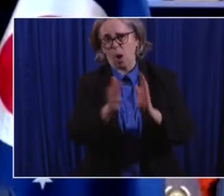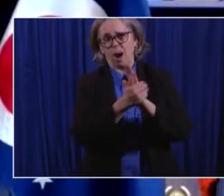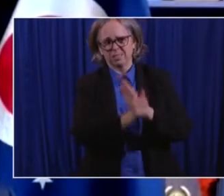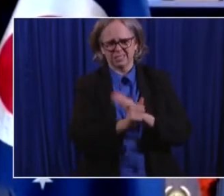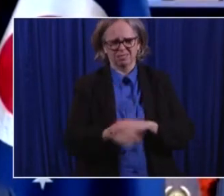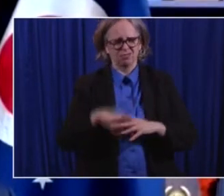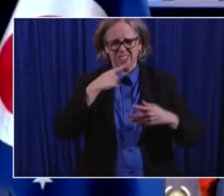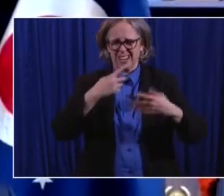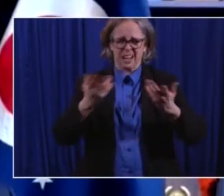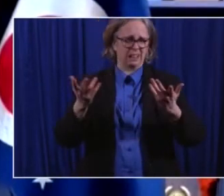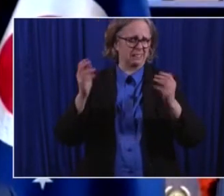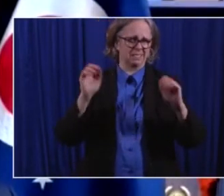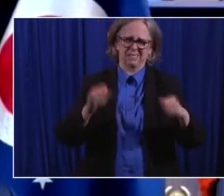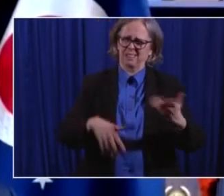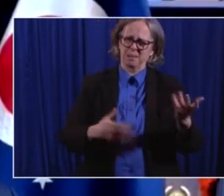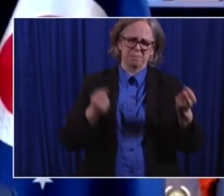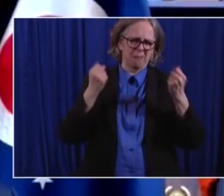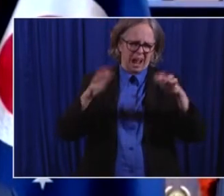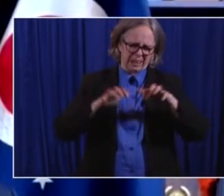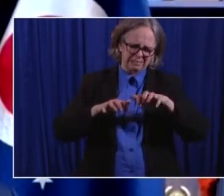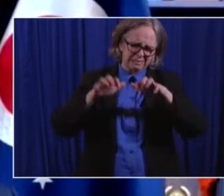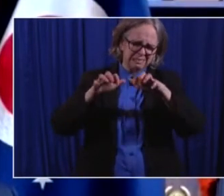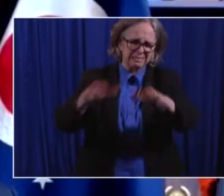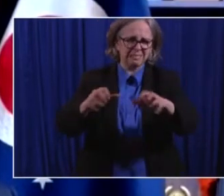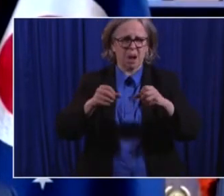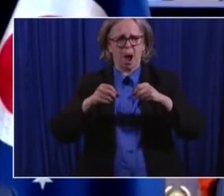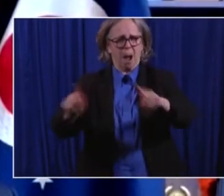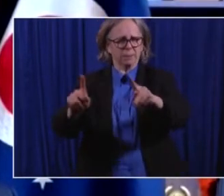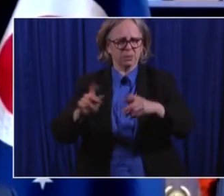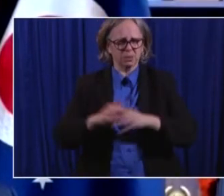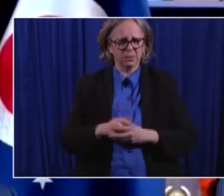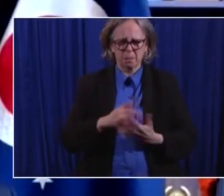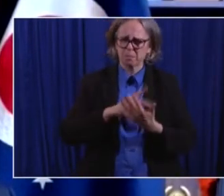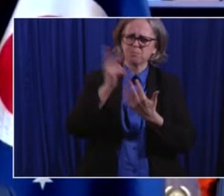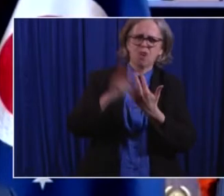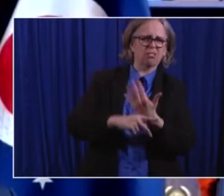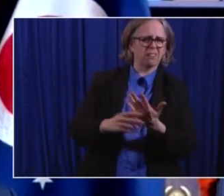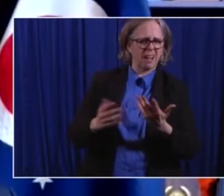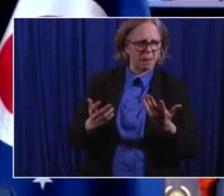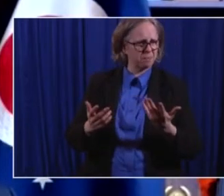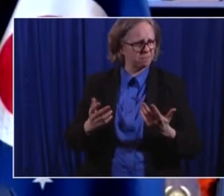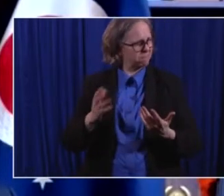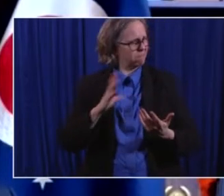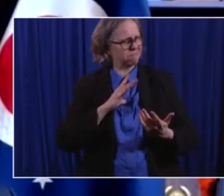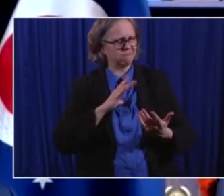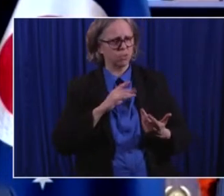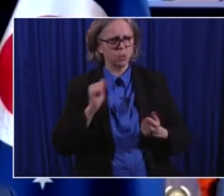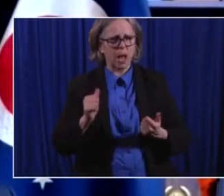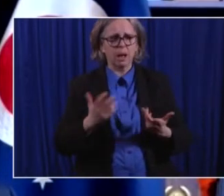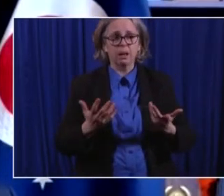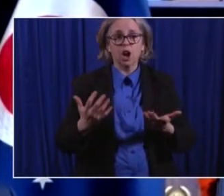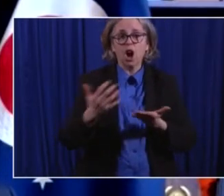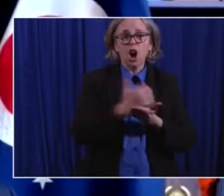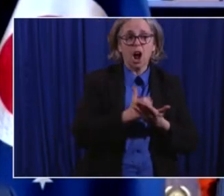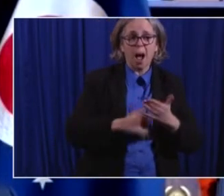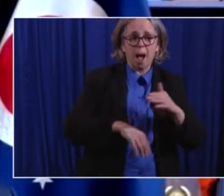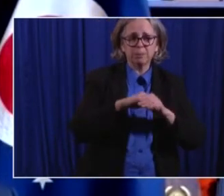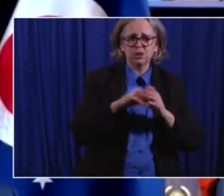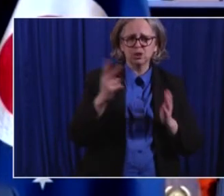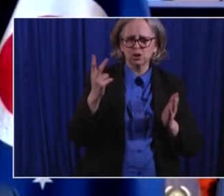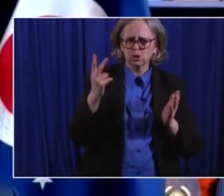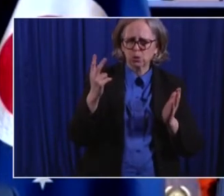pretty expansive. Under the program, Tech Cred, you can get up to $2,000 for